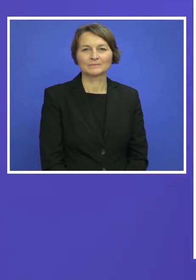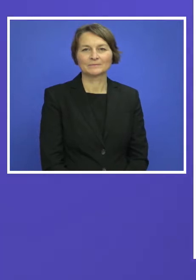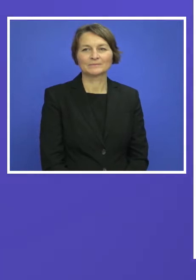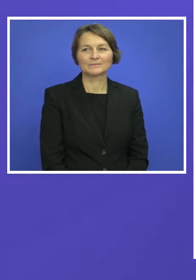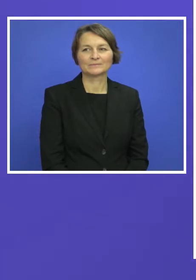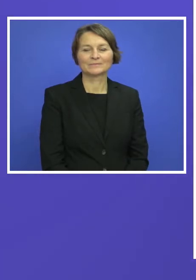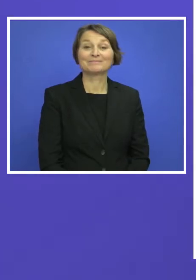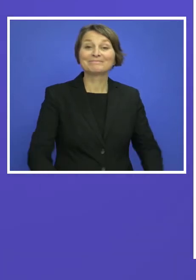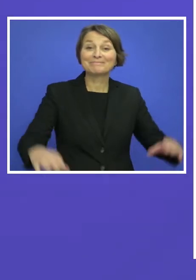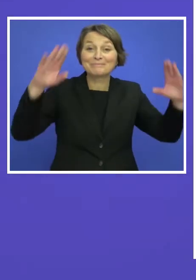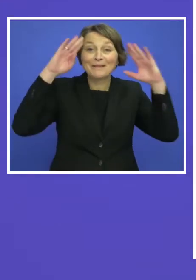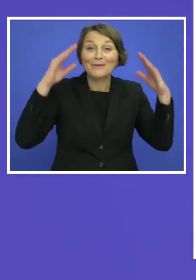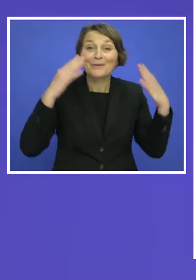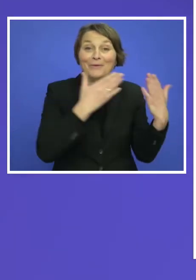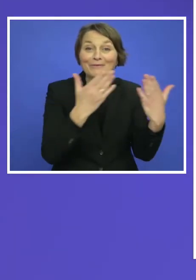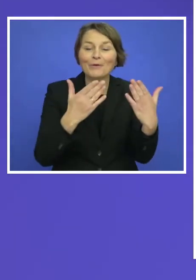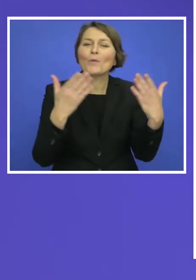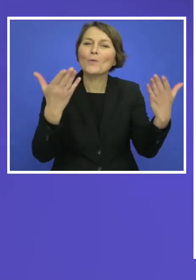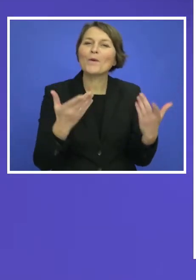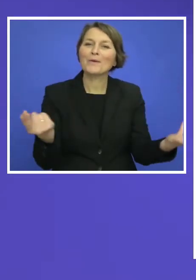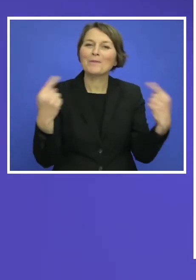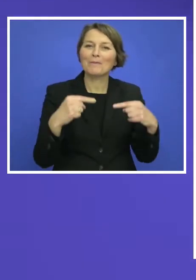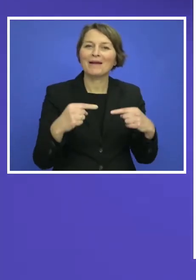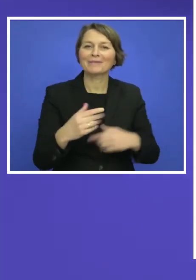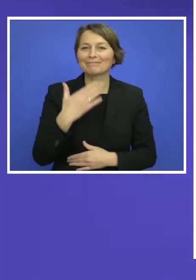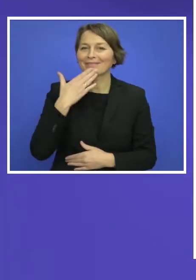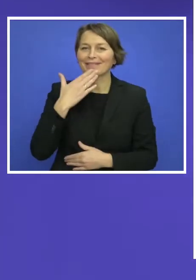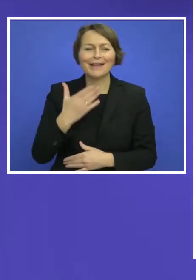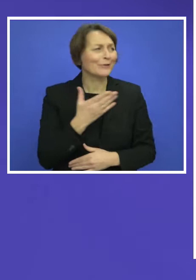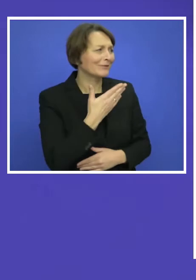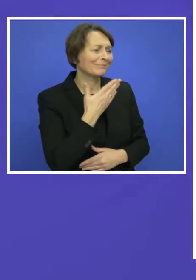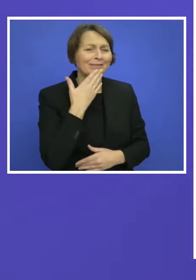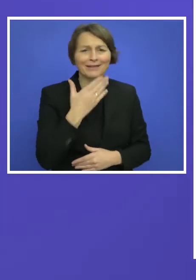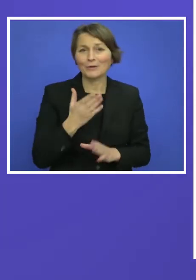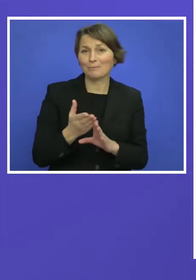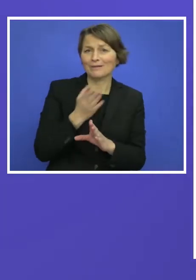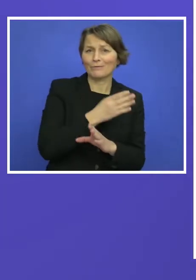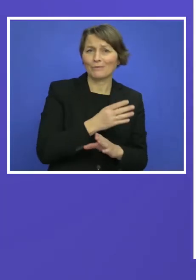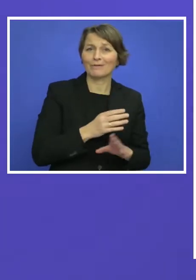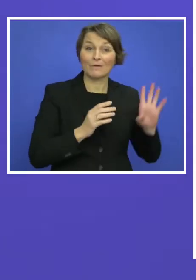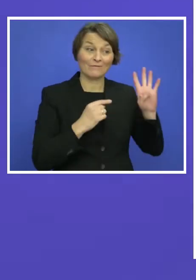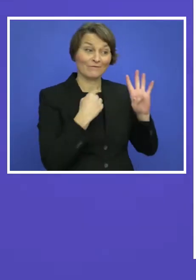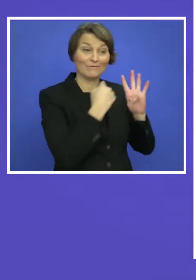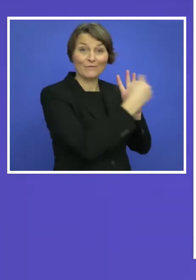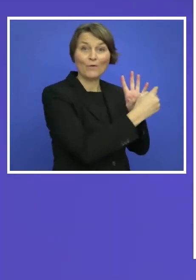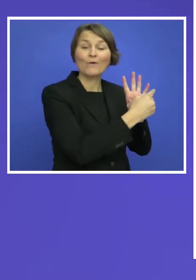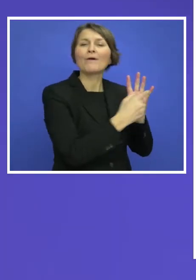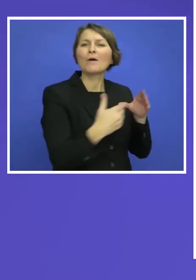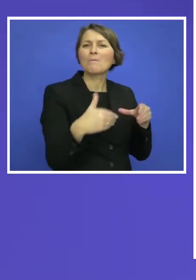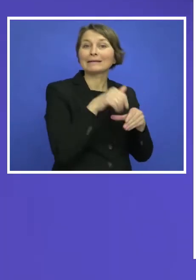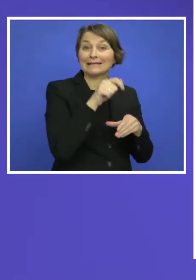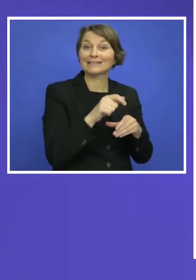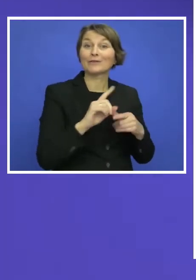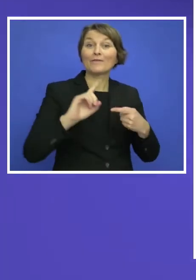Hello, everyone. Welcome back. Thank you, Abdul Qadir, and many thanks to the 4 participants in the first and second sessions. Now